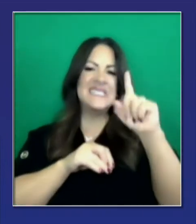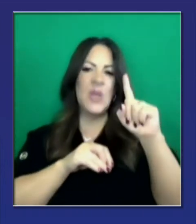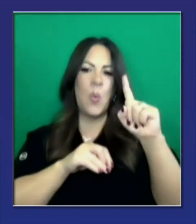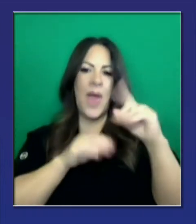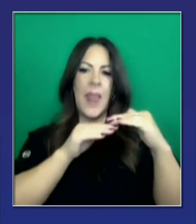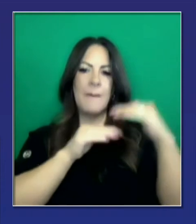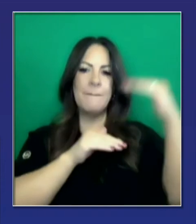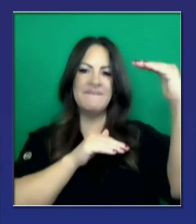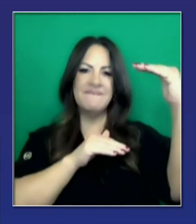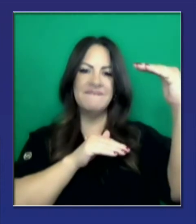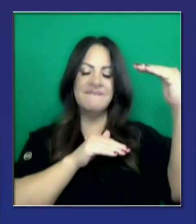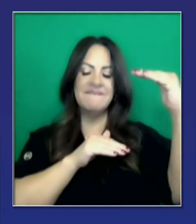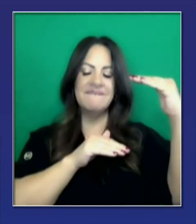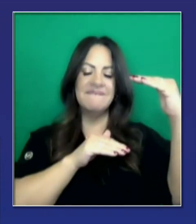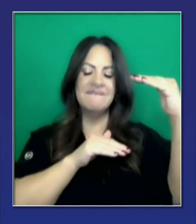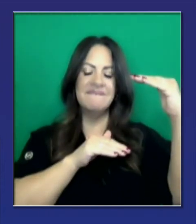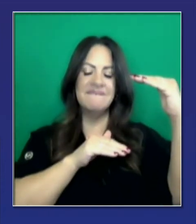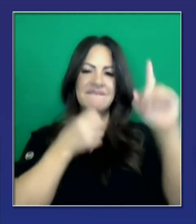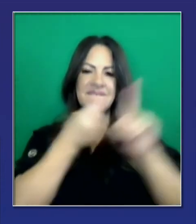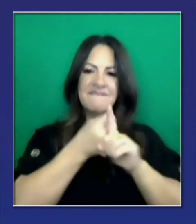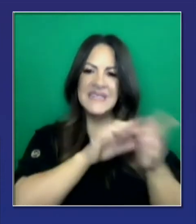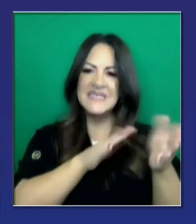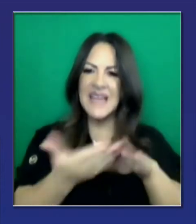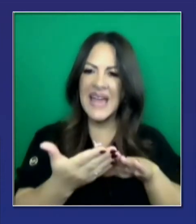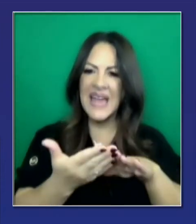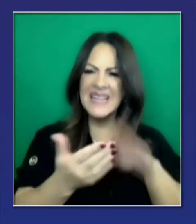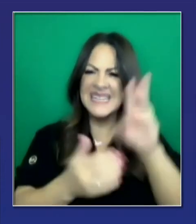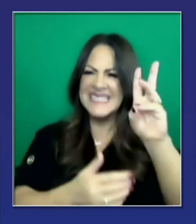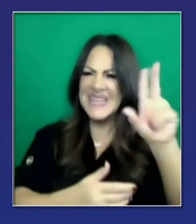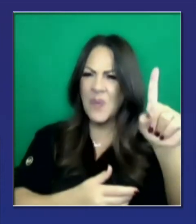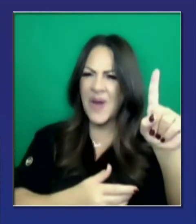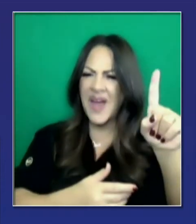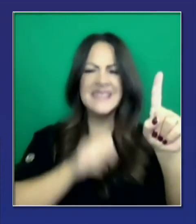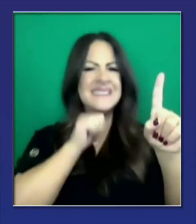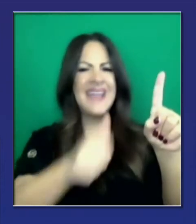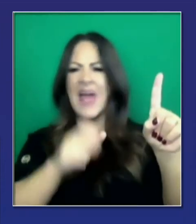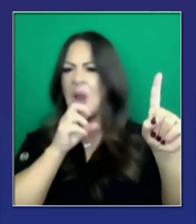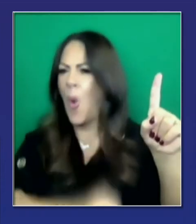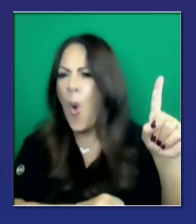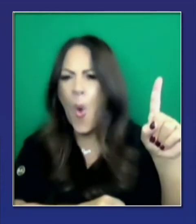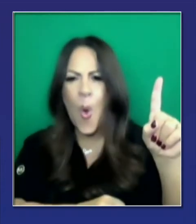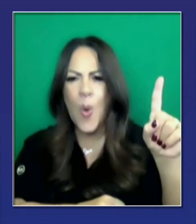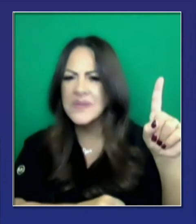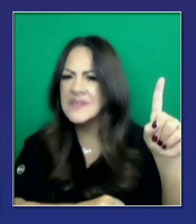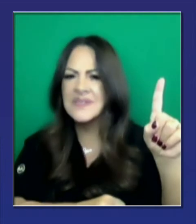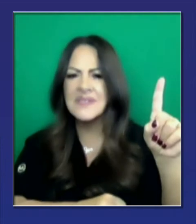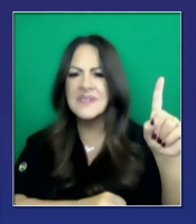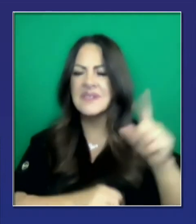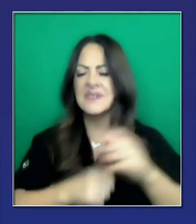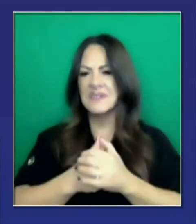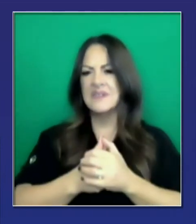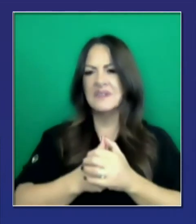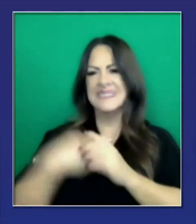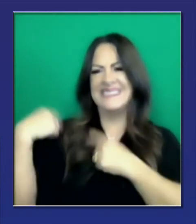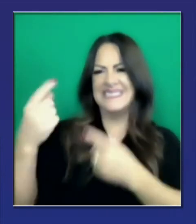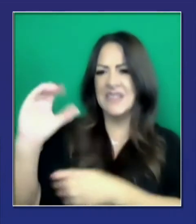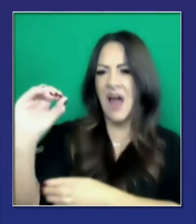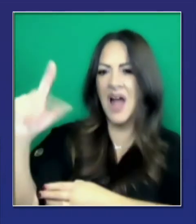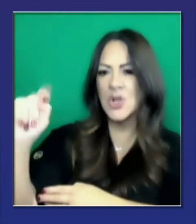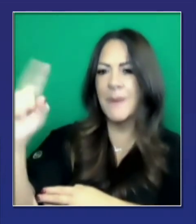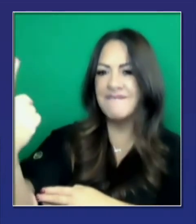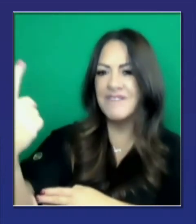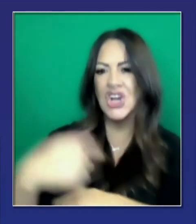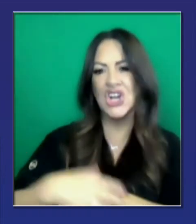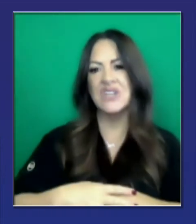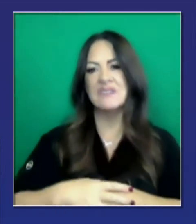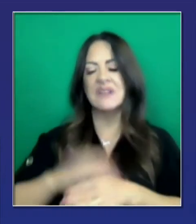deaths in just that age group. This is more contemporary data culled just since October 1st. That's why